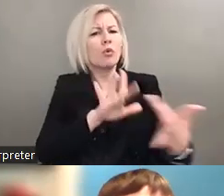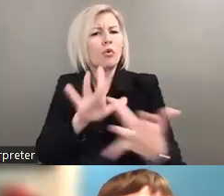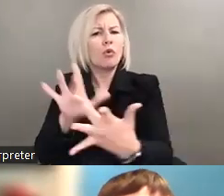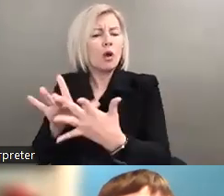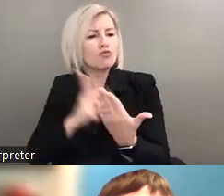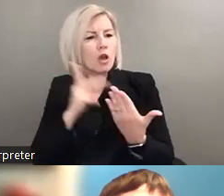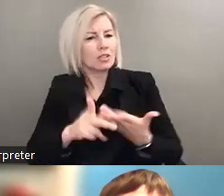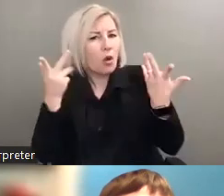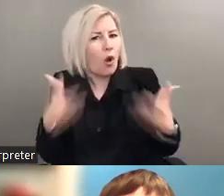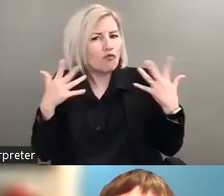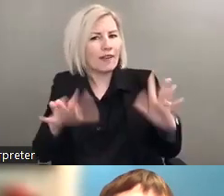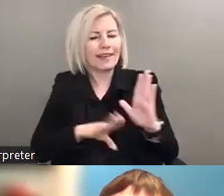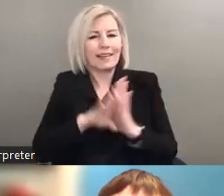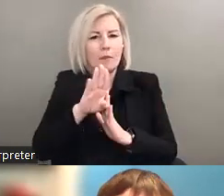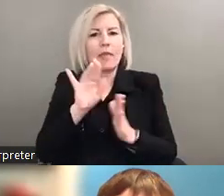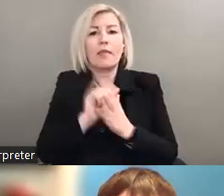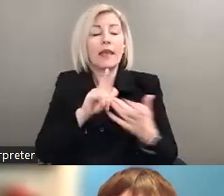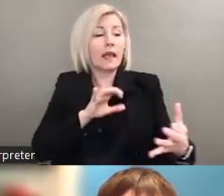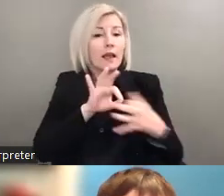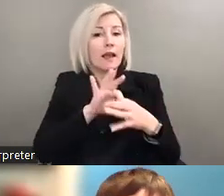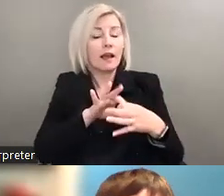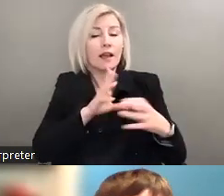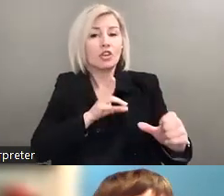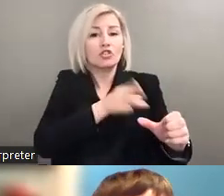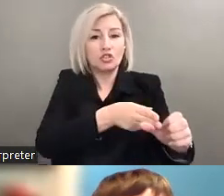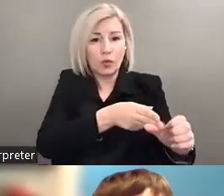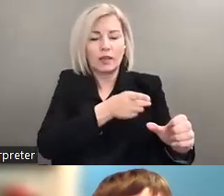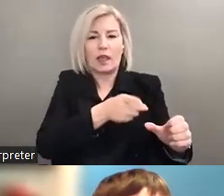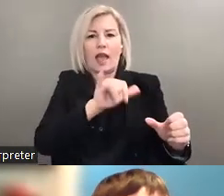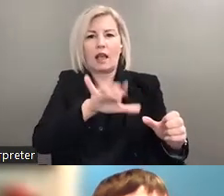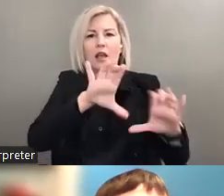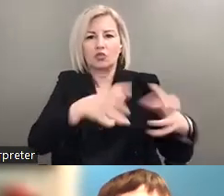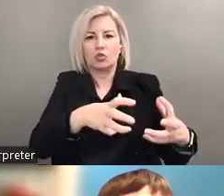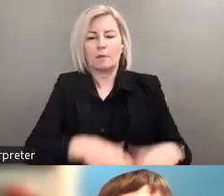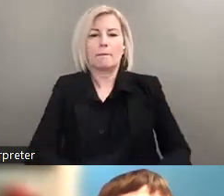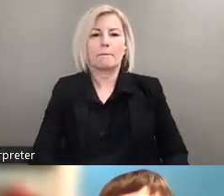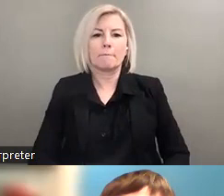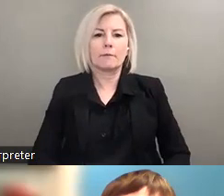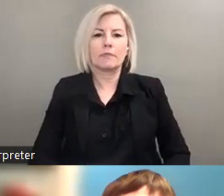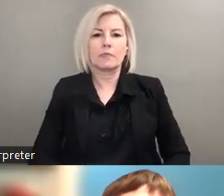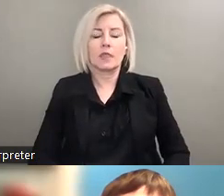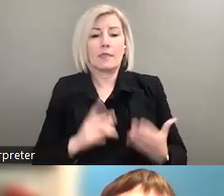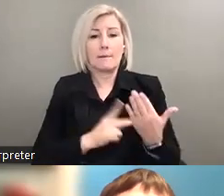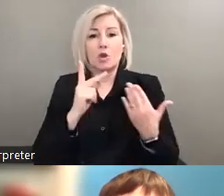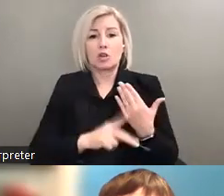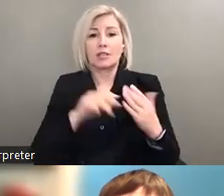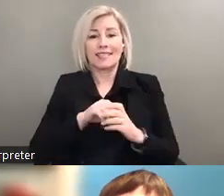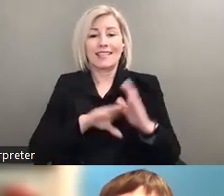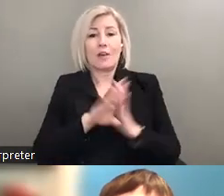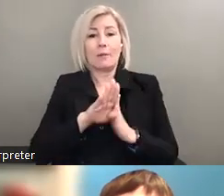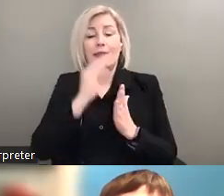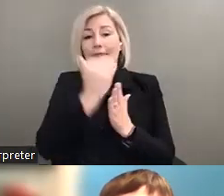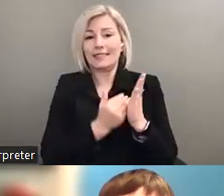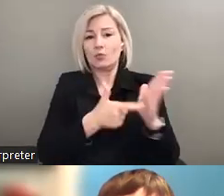development so that they might connect and join a presenting consortium. The projects in development listing is required